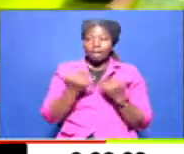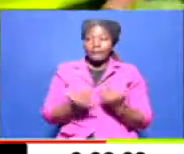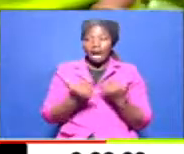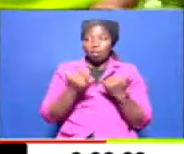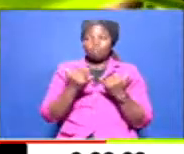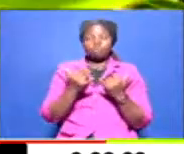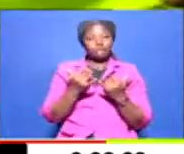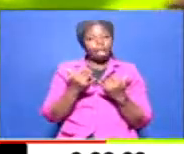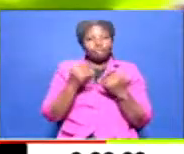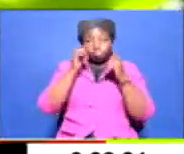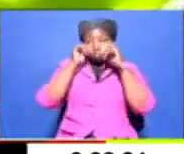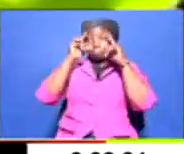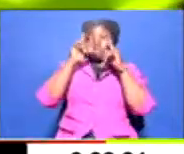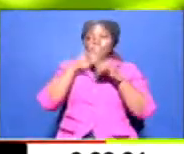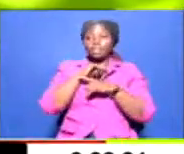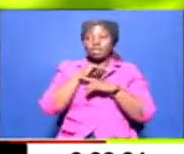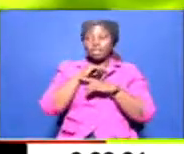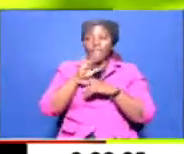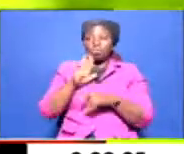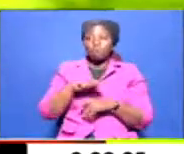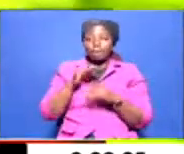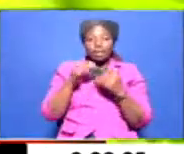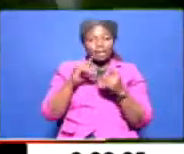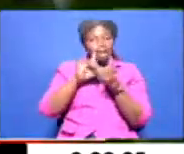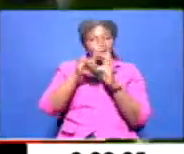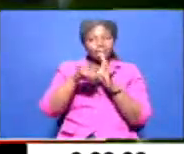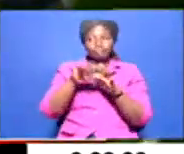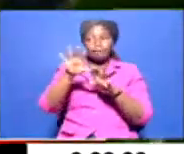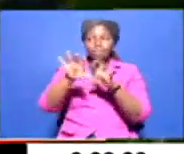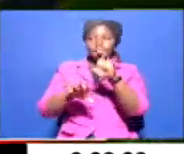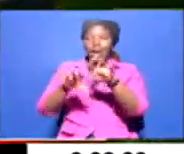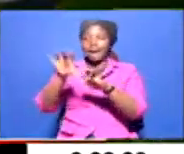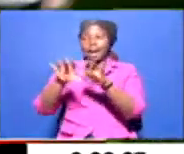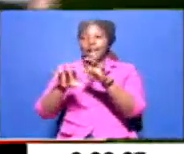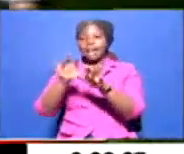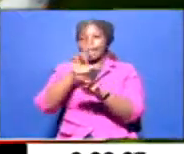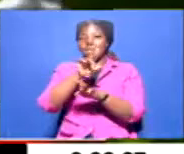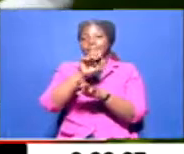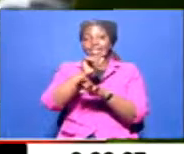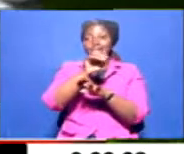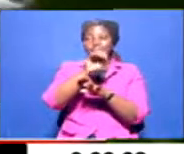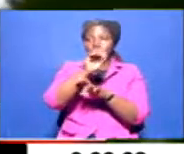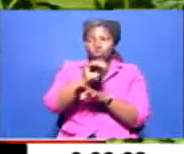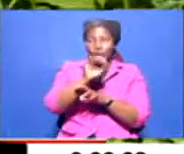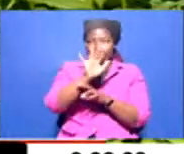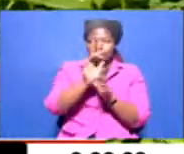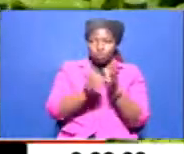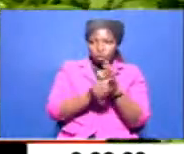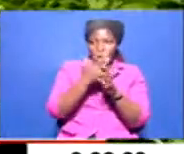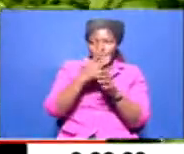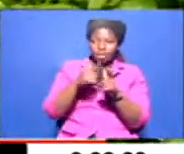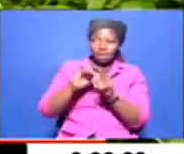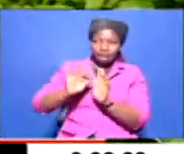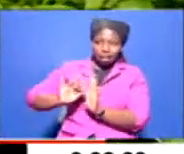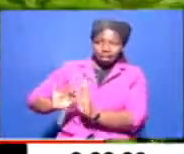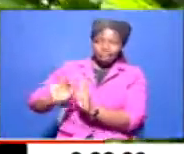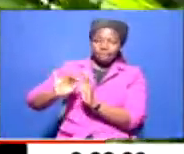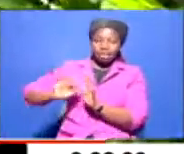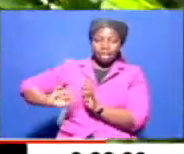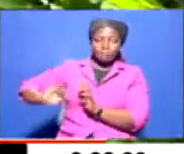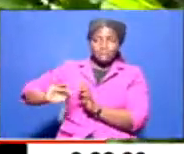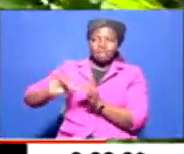up. The women will then negotiate the ratio of produce they are entitled to and leave the remaining beans to their male